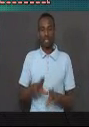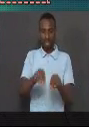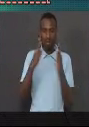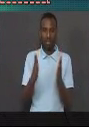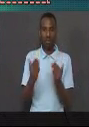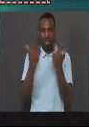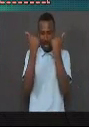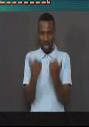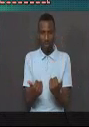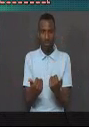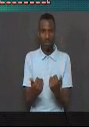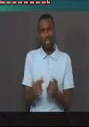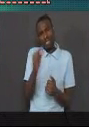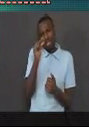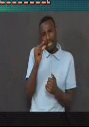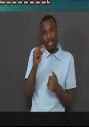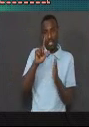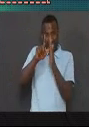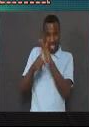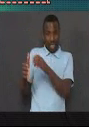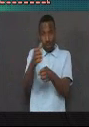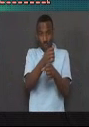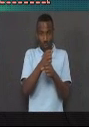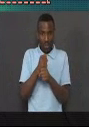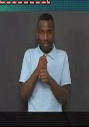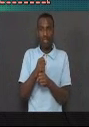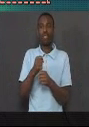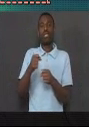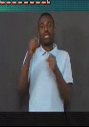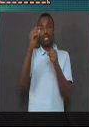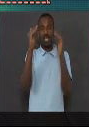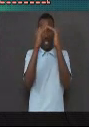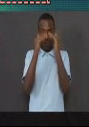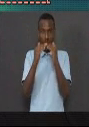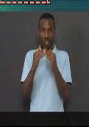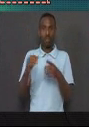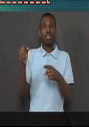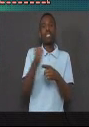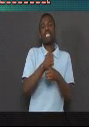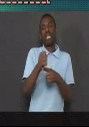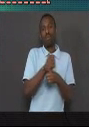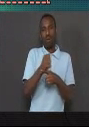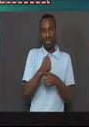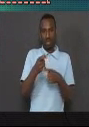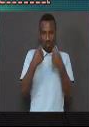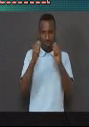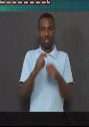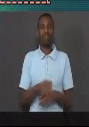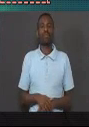Students, let us take a few minutes to practice the equations we have learned so